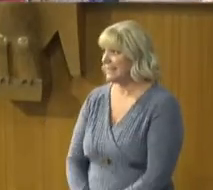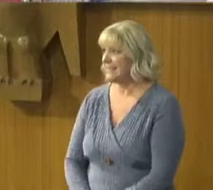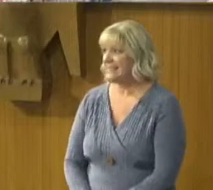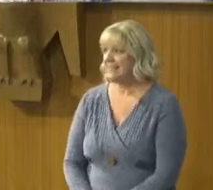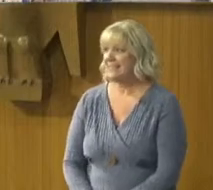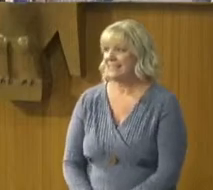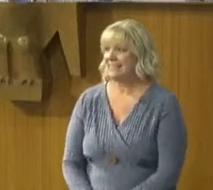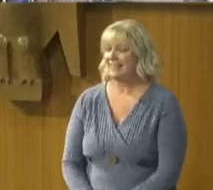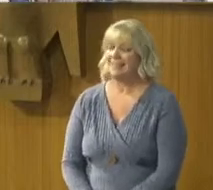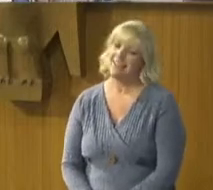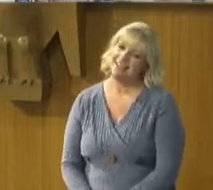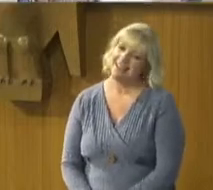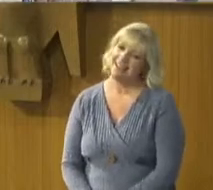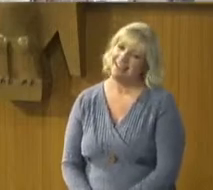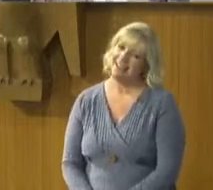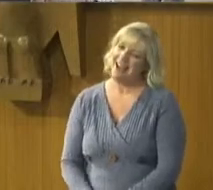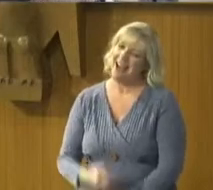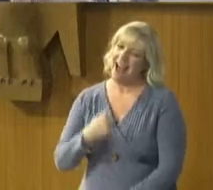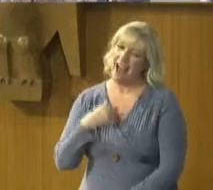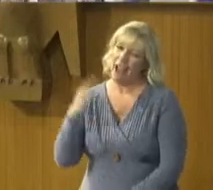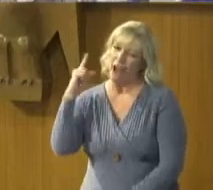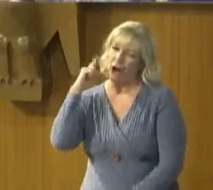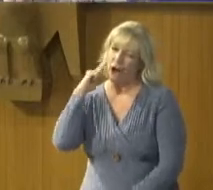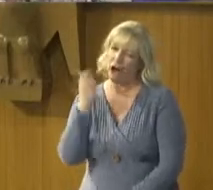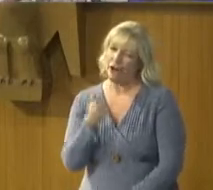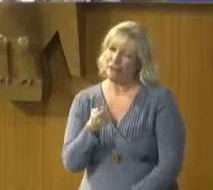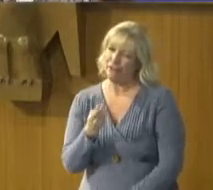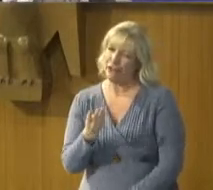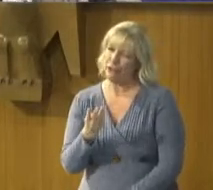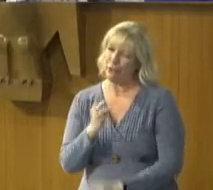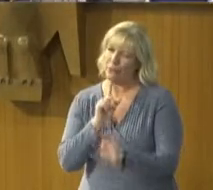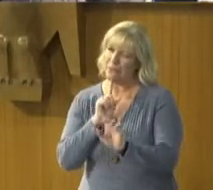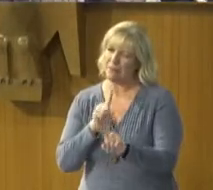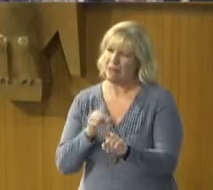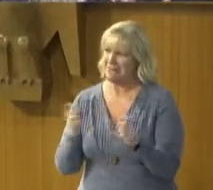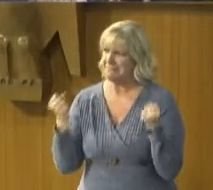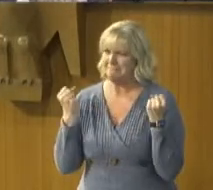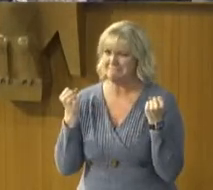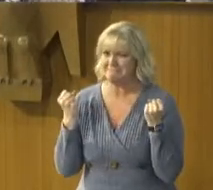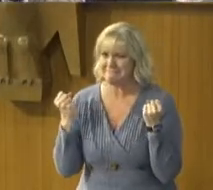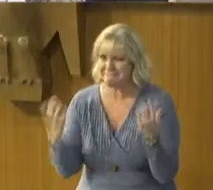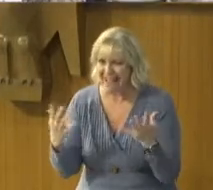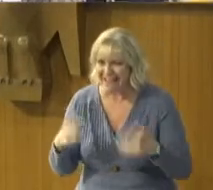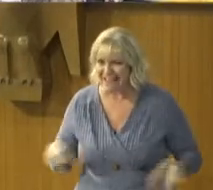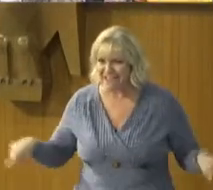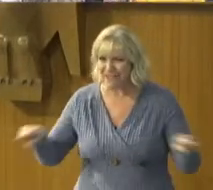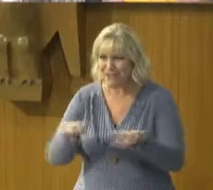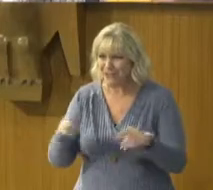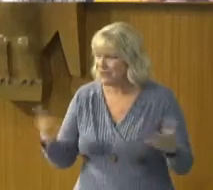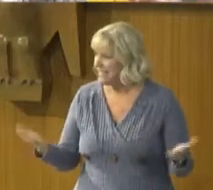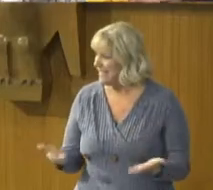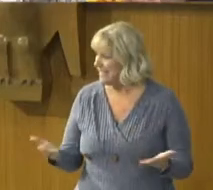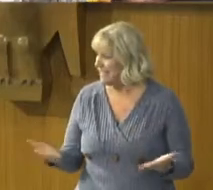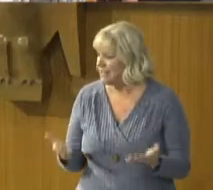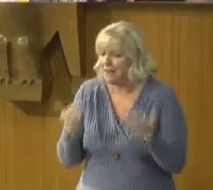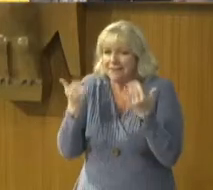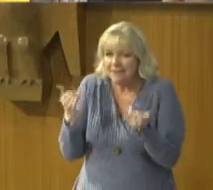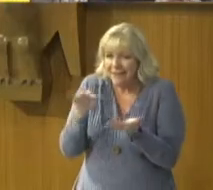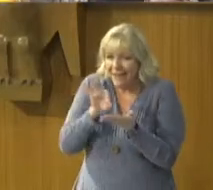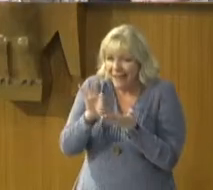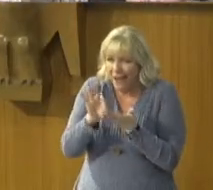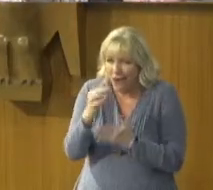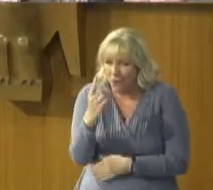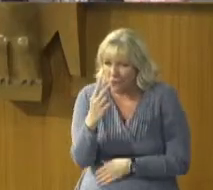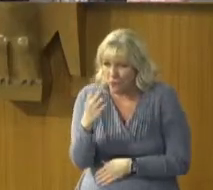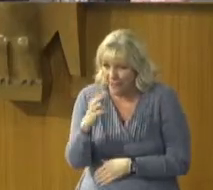Oh my goodness, I only heard a few voices, and there are so many of us. So on the count of three, we're